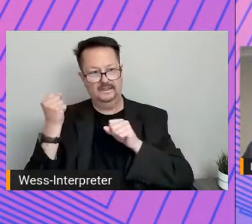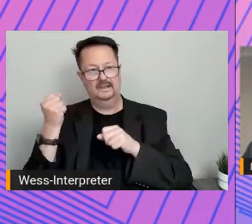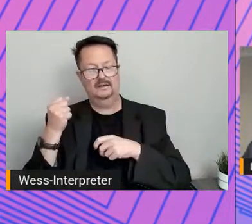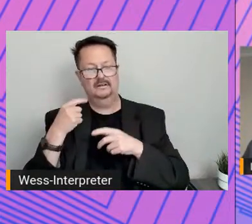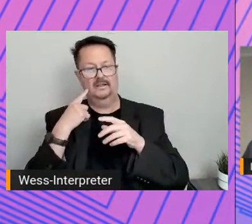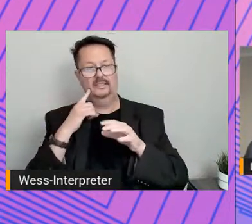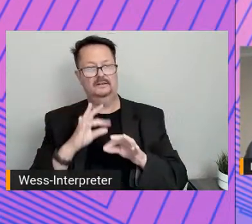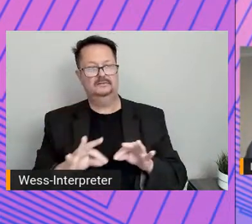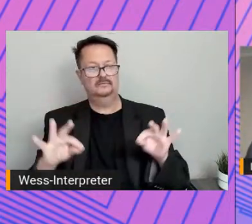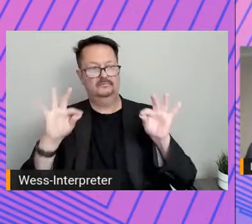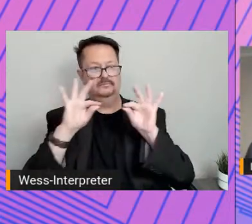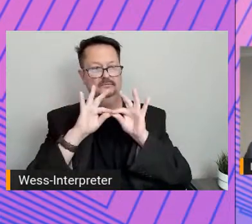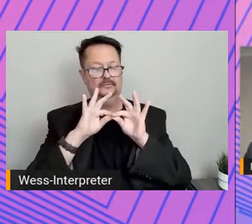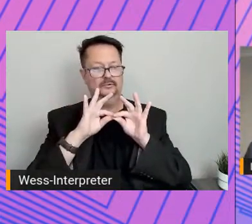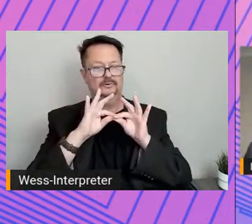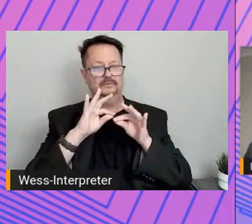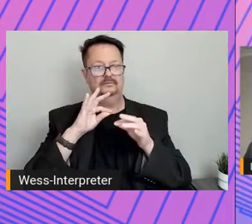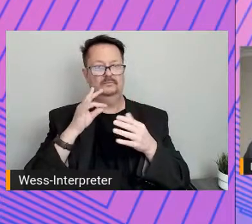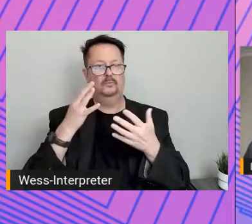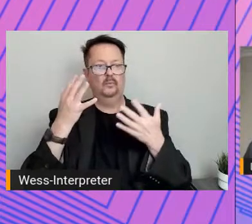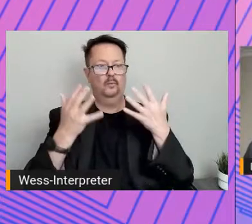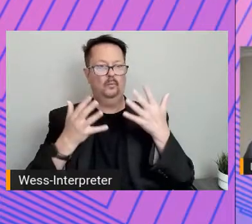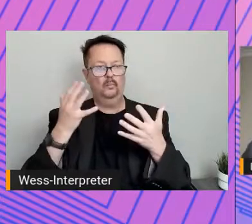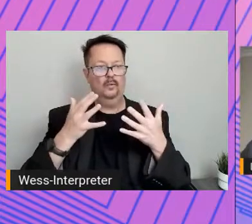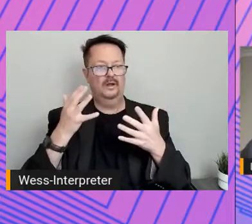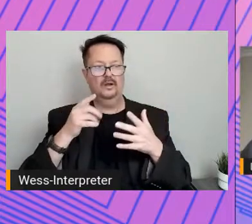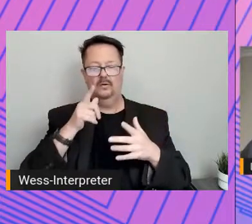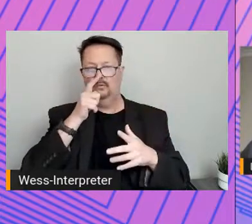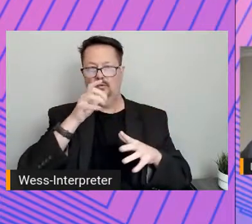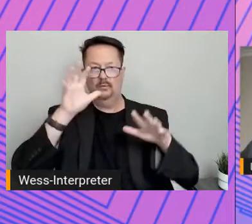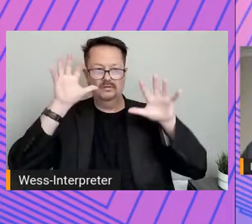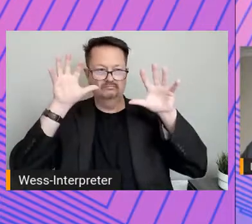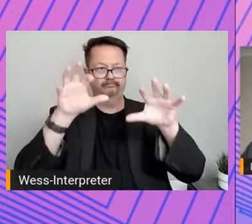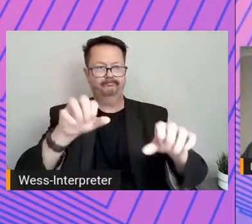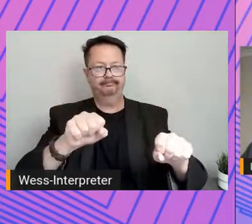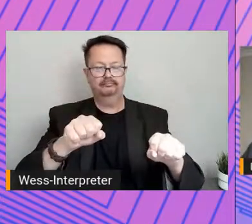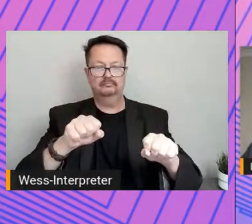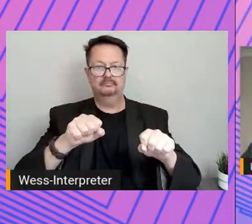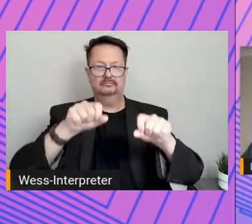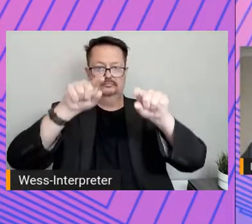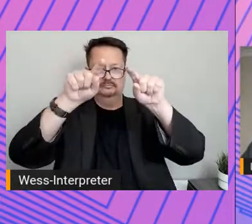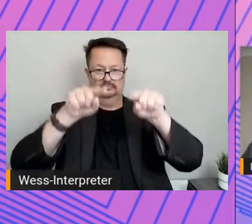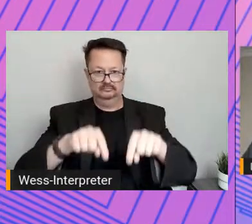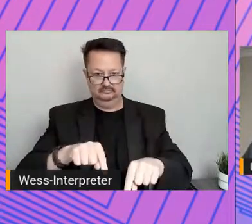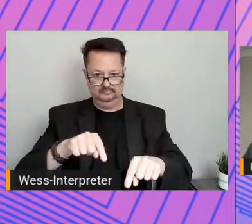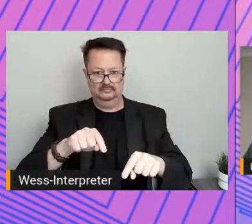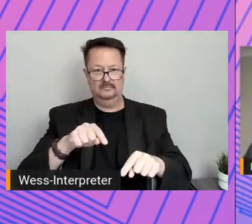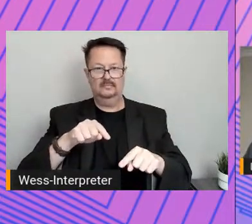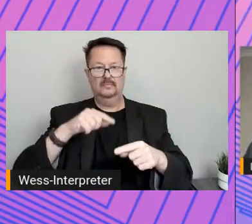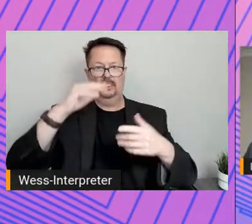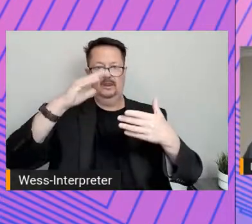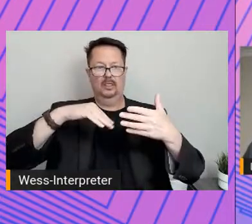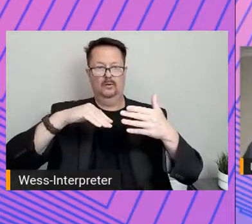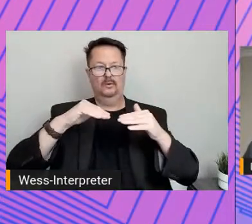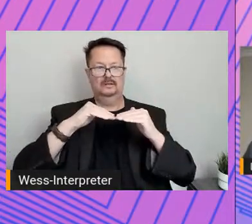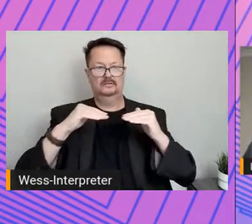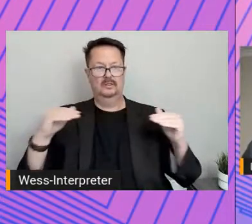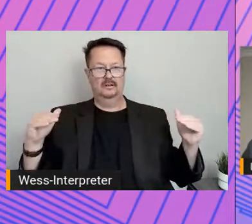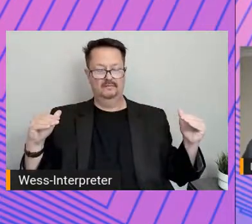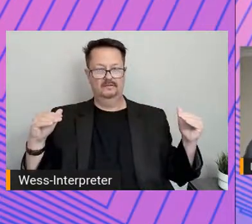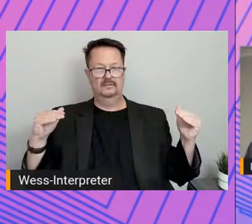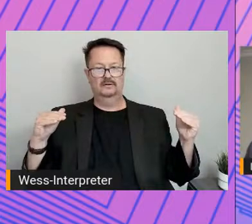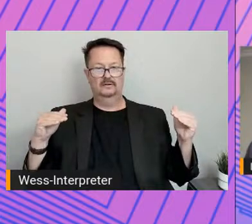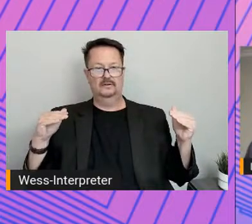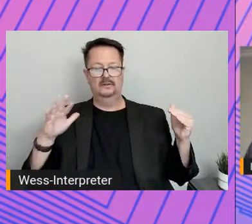understanding what the potential attack vectors actually are. And so I'm going to take a bottom-up approach, starting from the lowest level, which would be